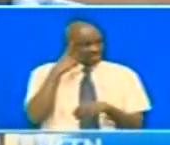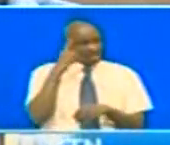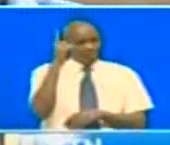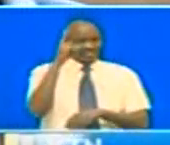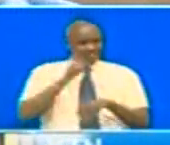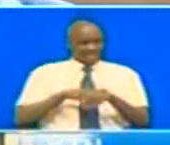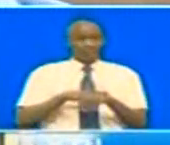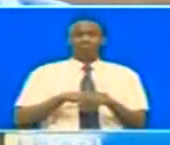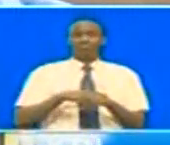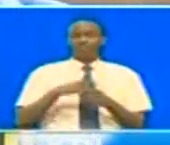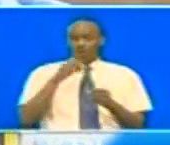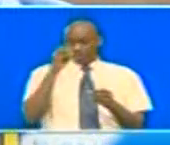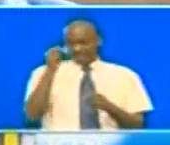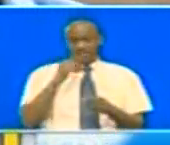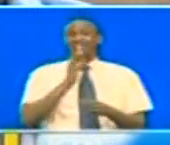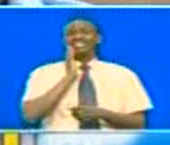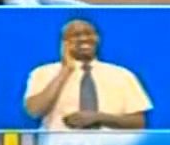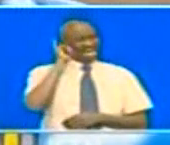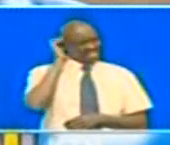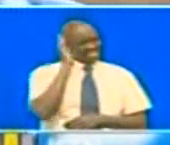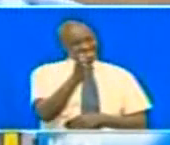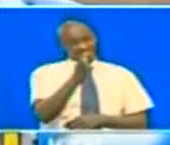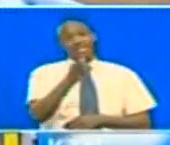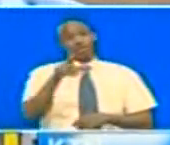given direct nomination in the past, and